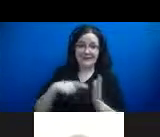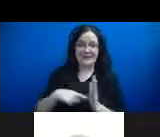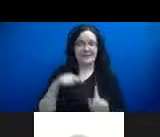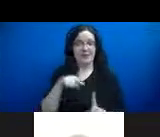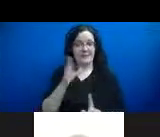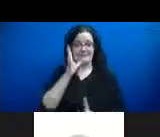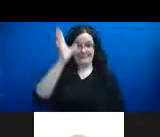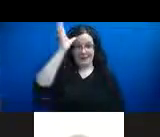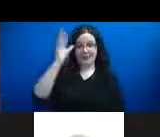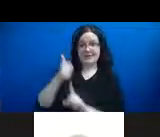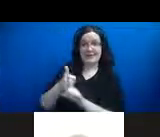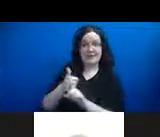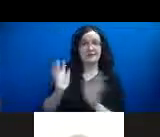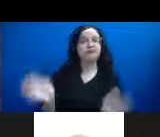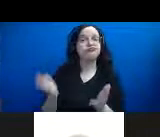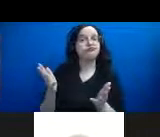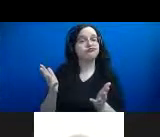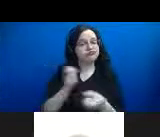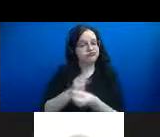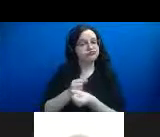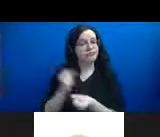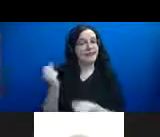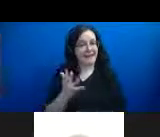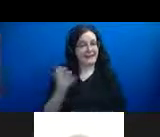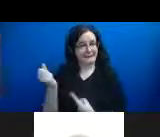condone gambling as part of your environment.